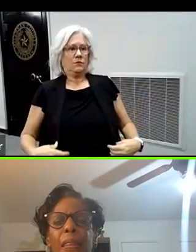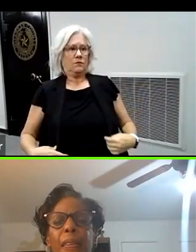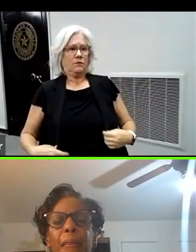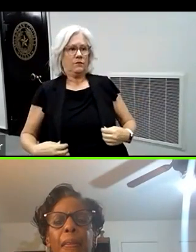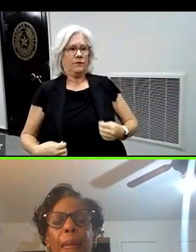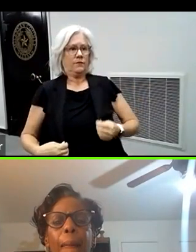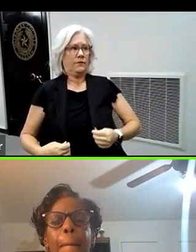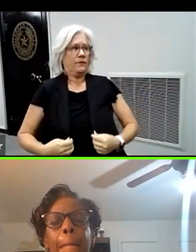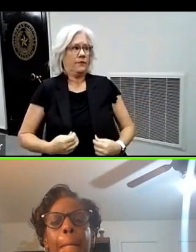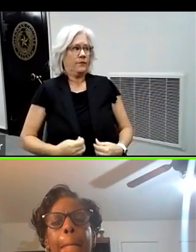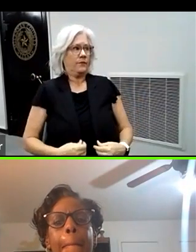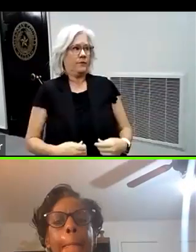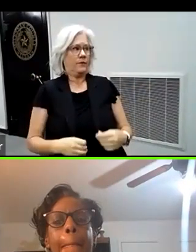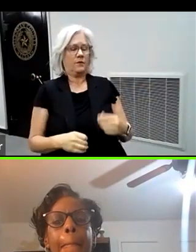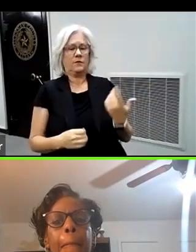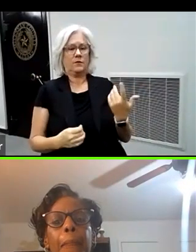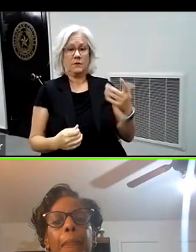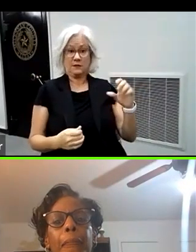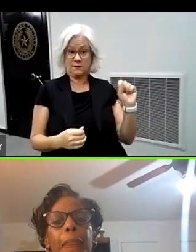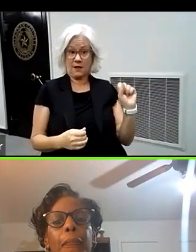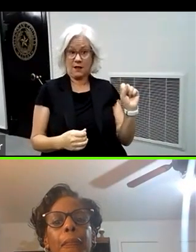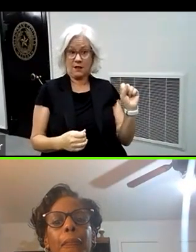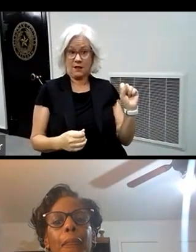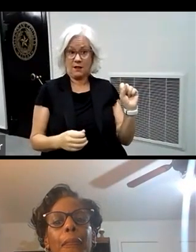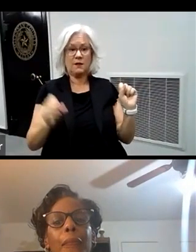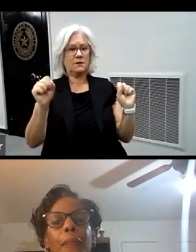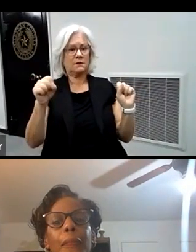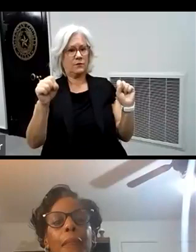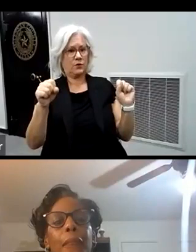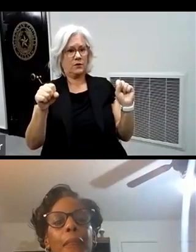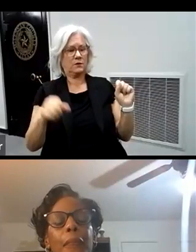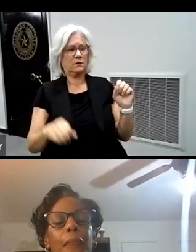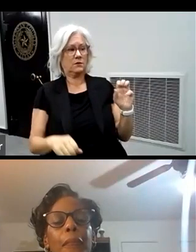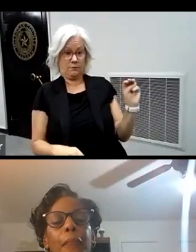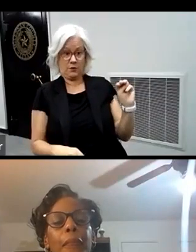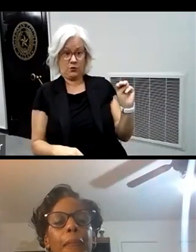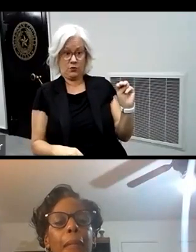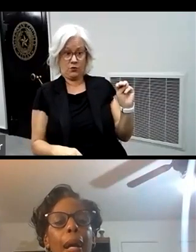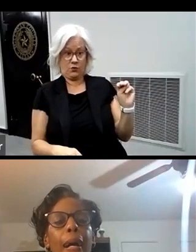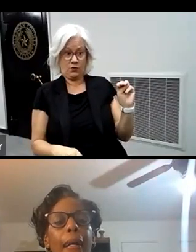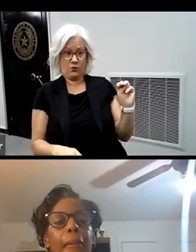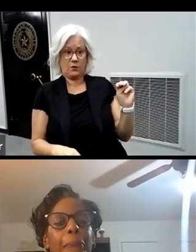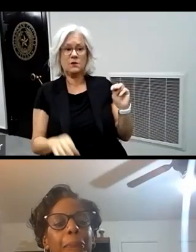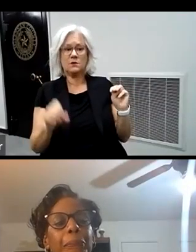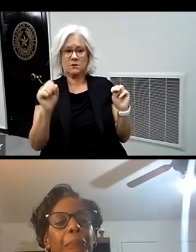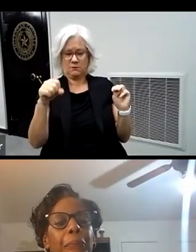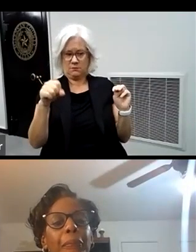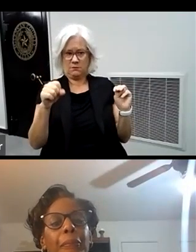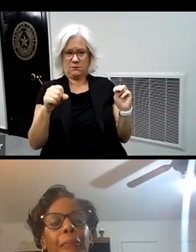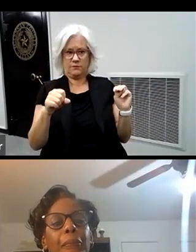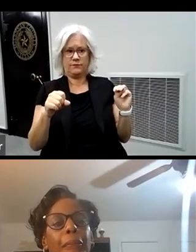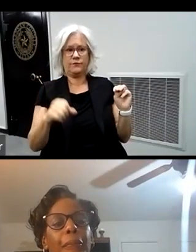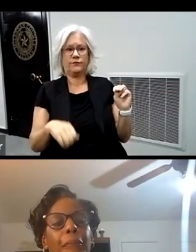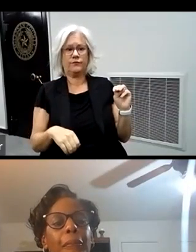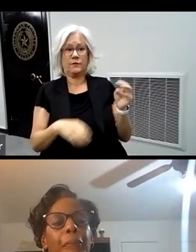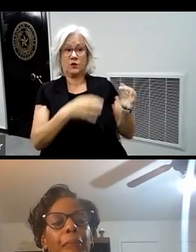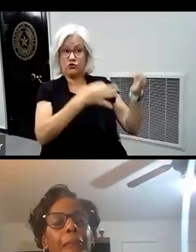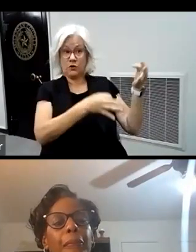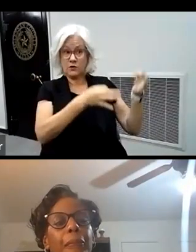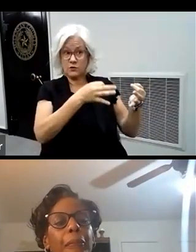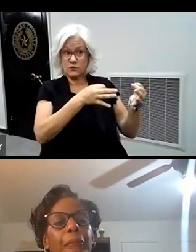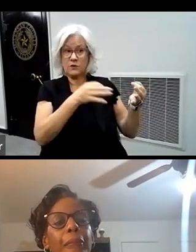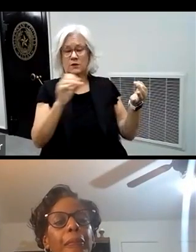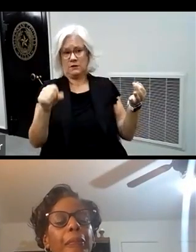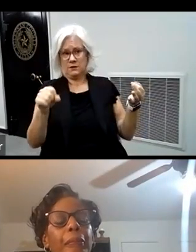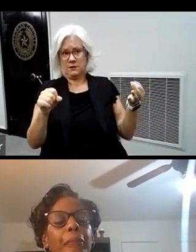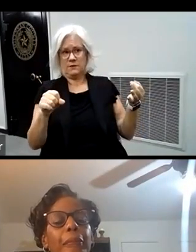call for vote. Commissioner Snell, Aye. Commissioner Miller, Aye. Judge Felton,